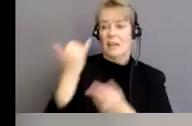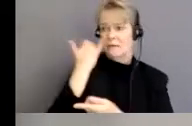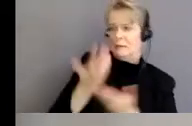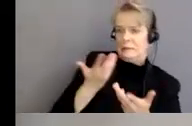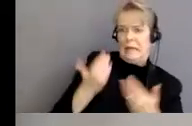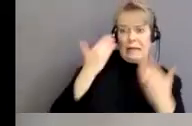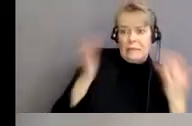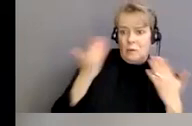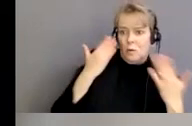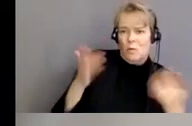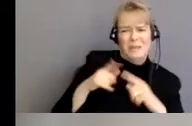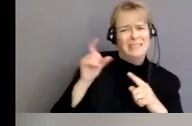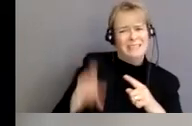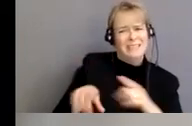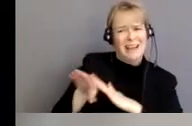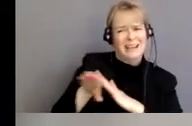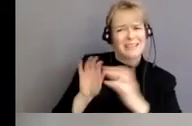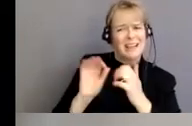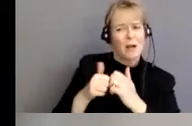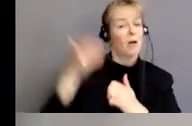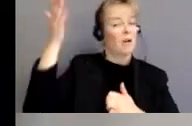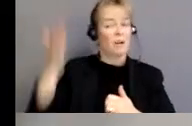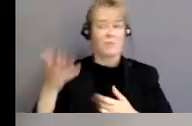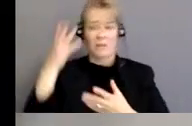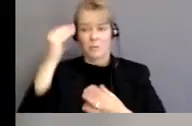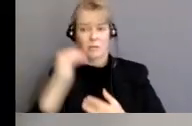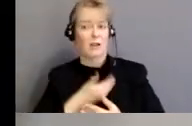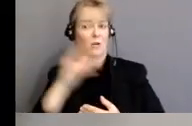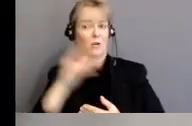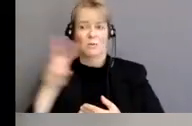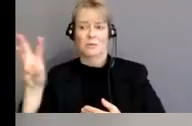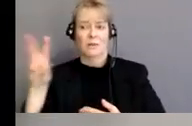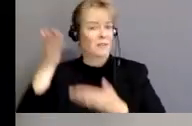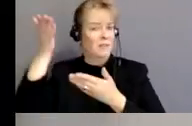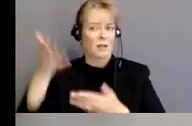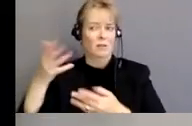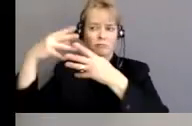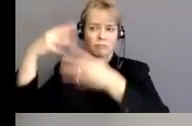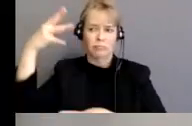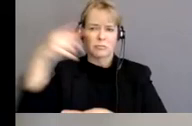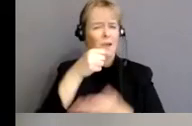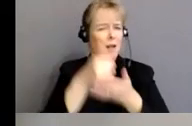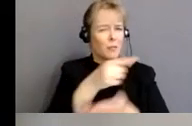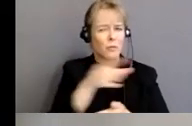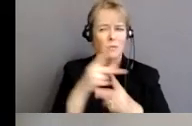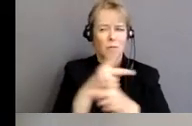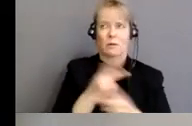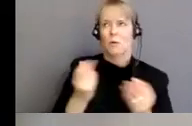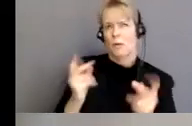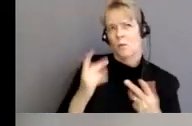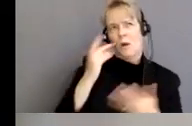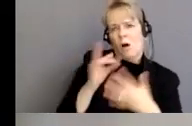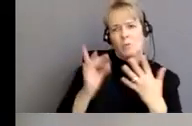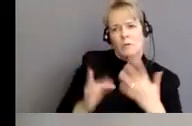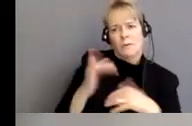up this information, there's lots of information there to help you figure out, what are your options? How can you